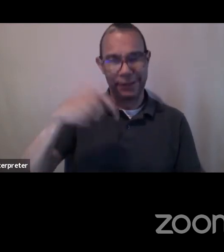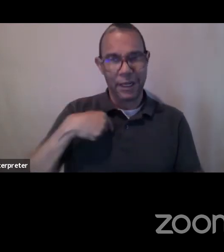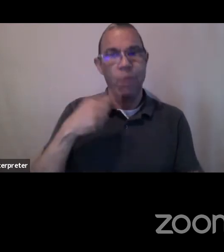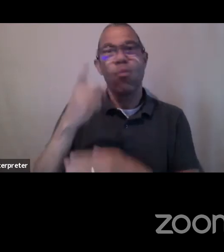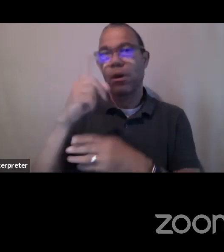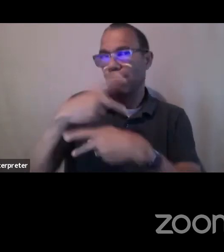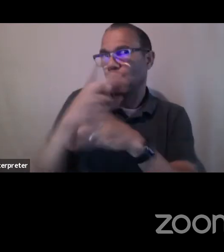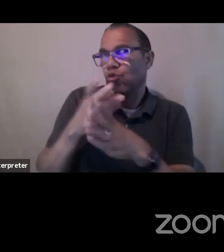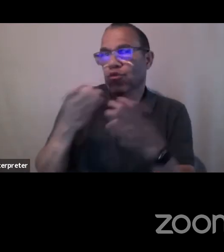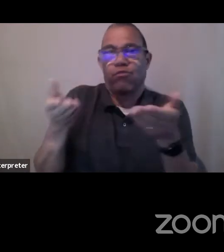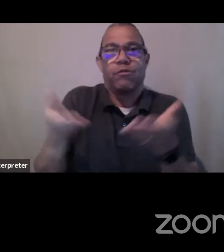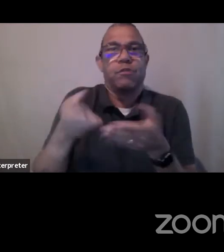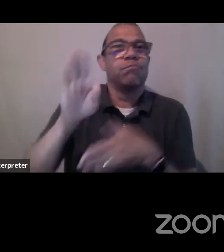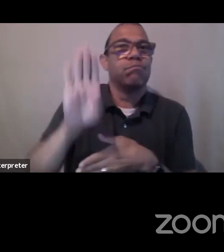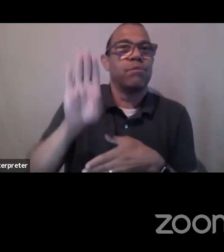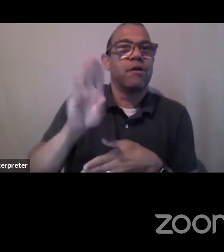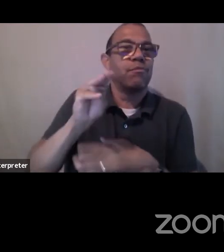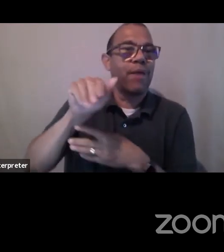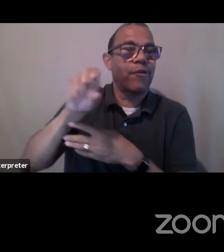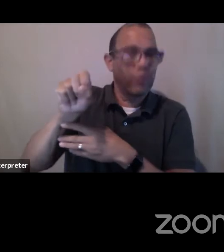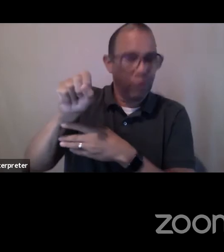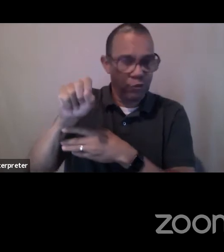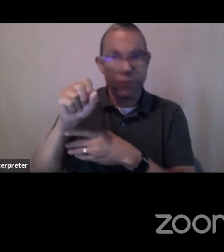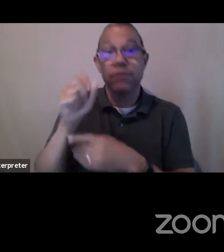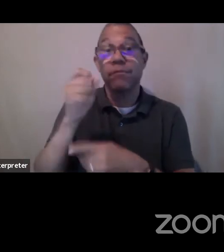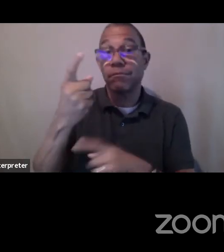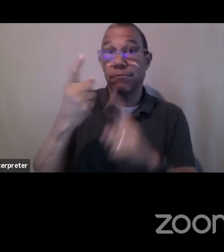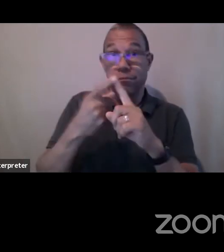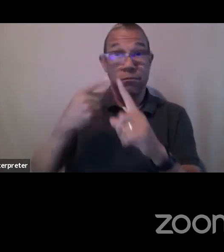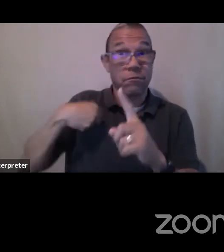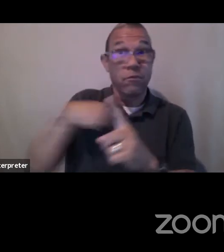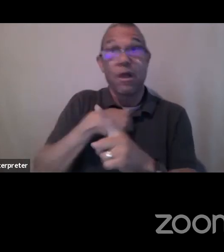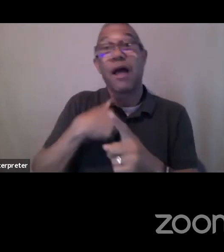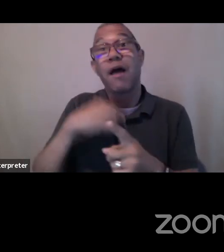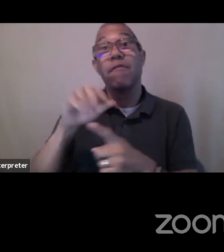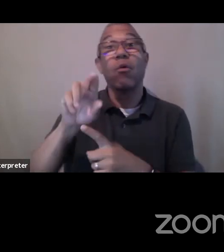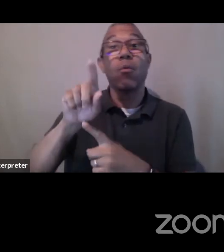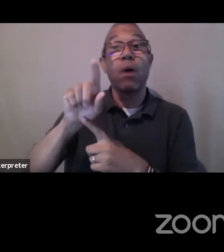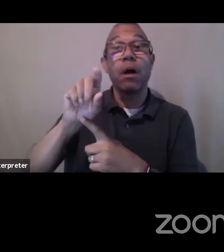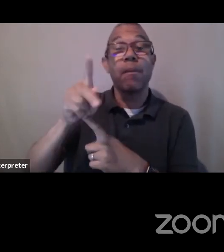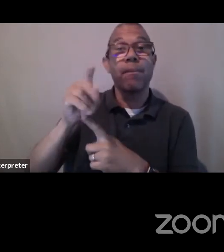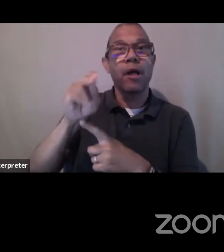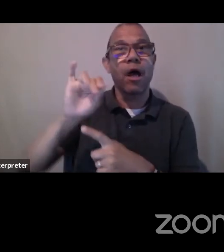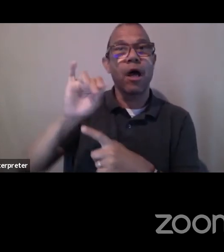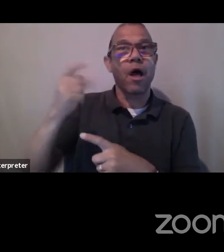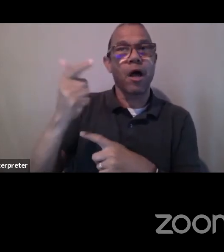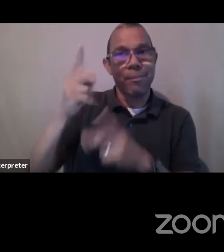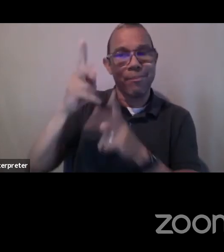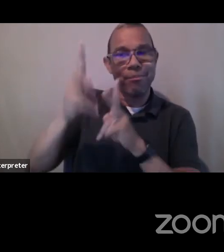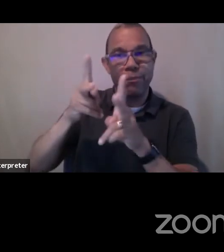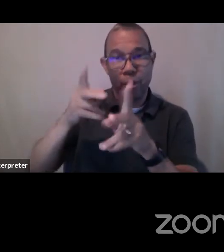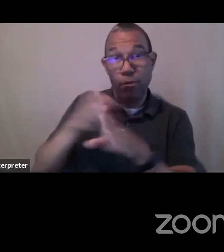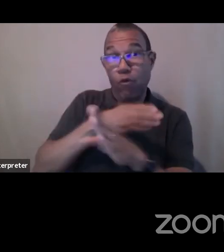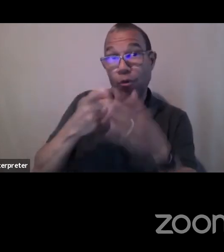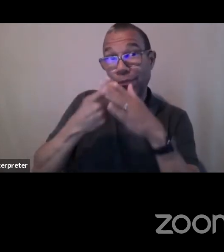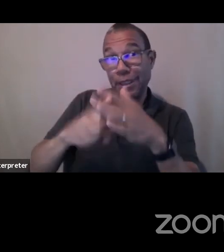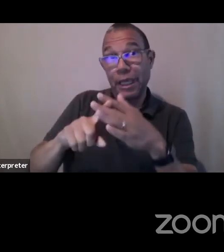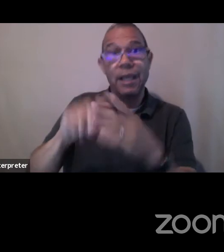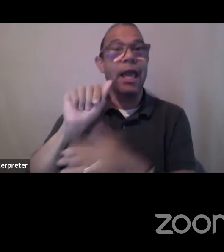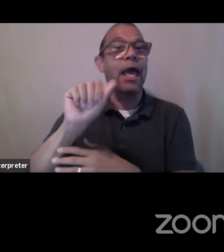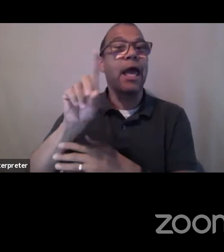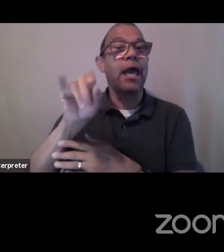Massachusetts, on the unceded land of the Massachusetts, Wampanoag, and Nipmuc peoples. Before we begin, Adrienne